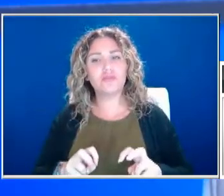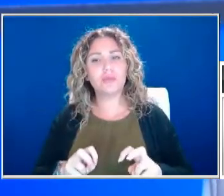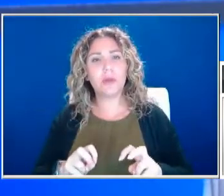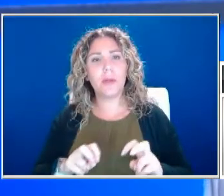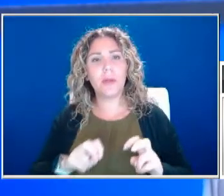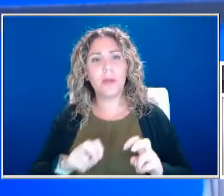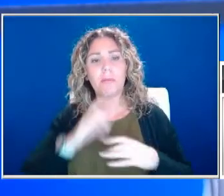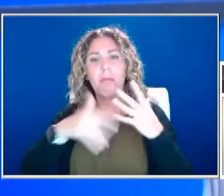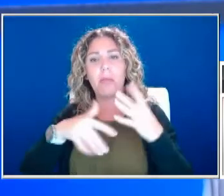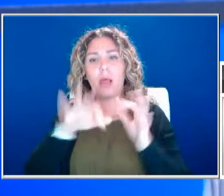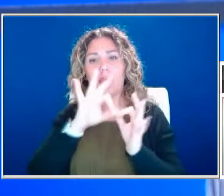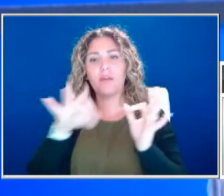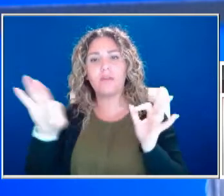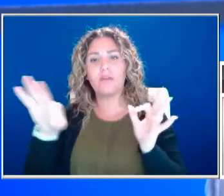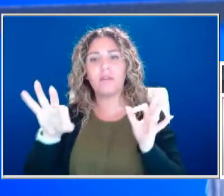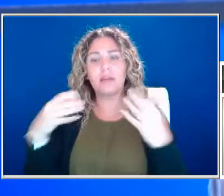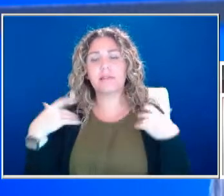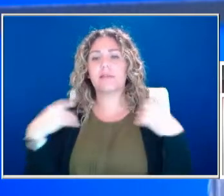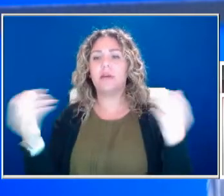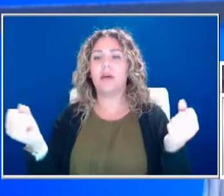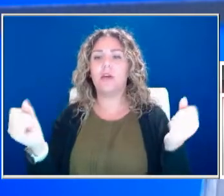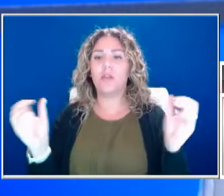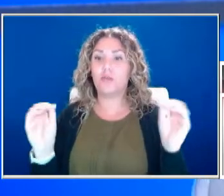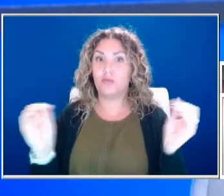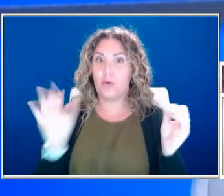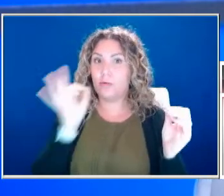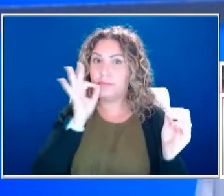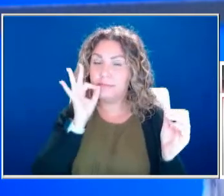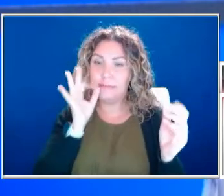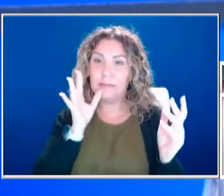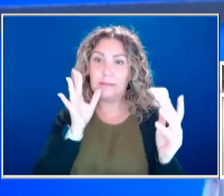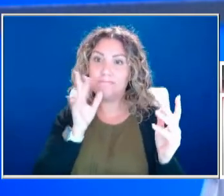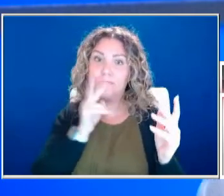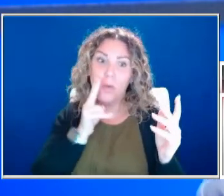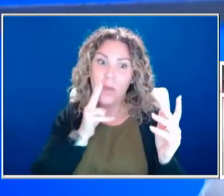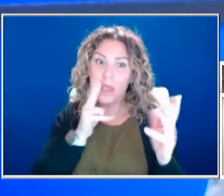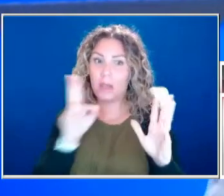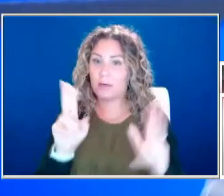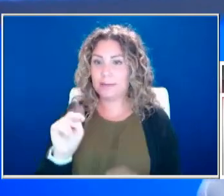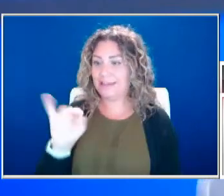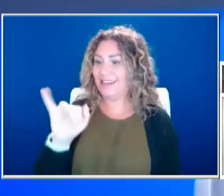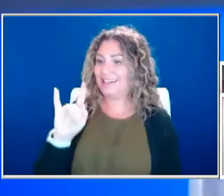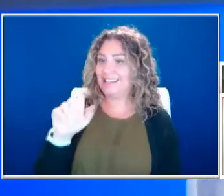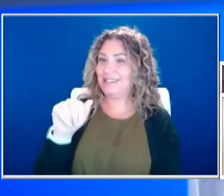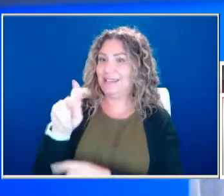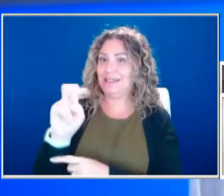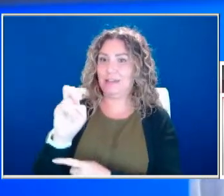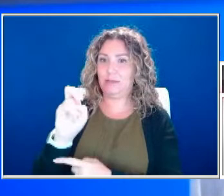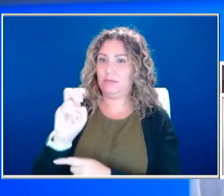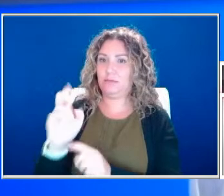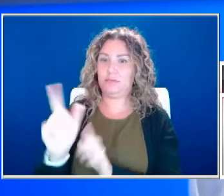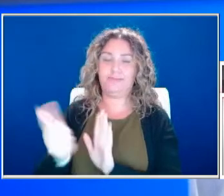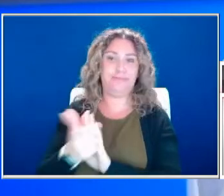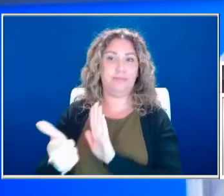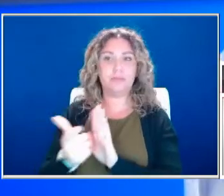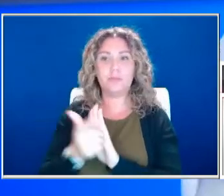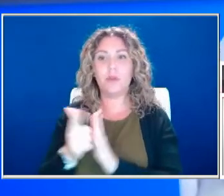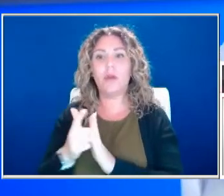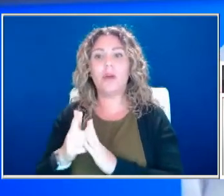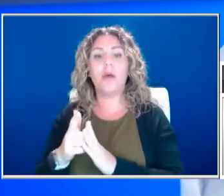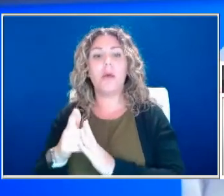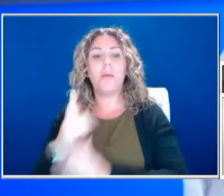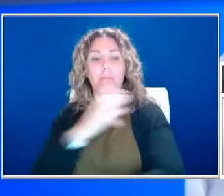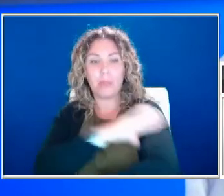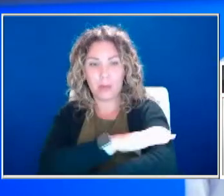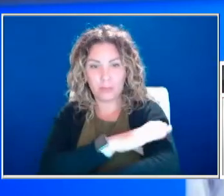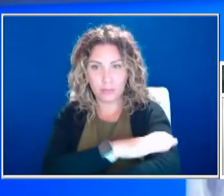no nicotine. So if you don't smoke, don't start. If you do smoke, stop. Blood pressure control. Make sure you're following with